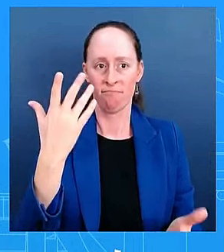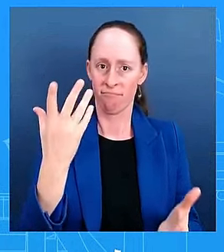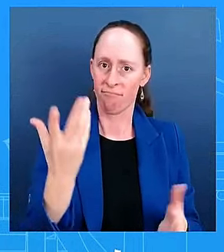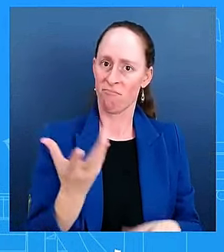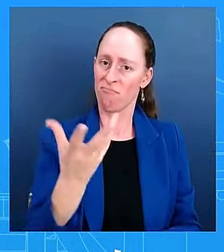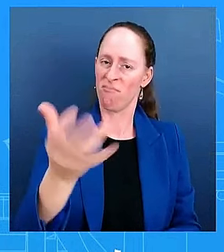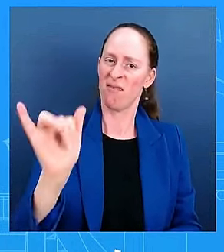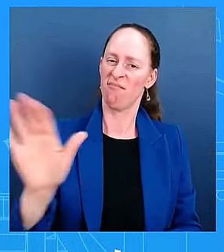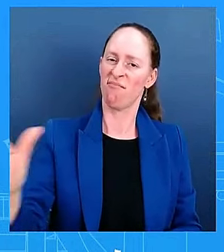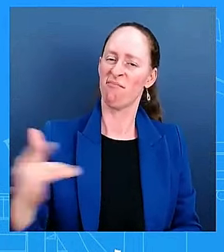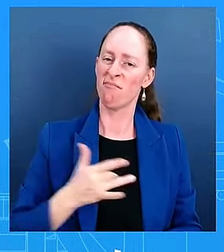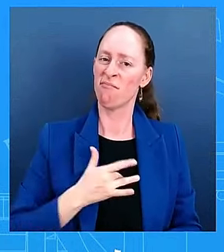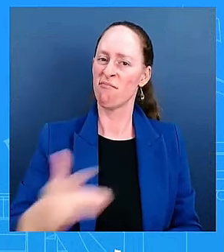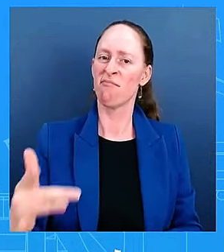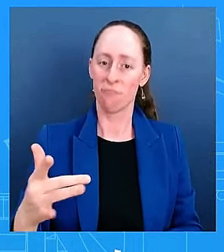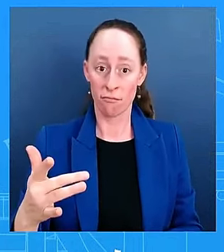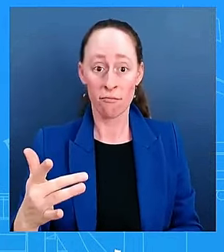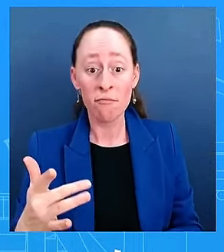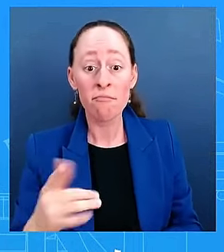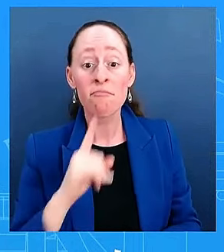former chief of staff. We're talking about the former